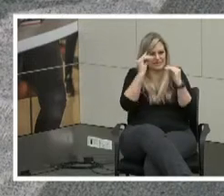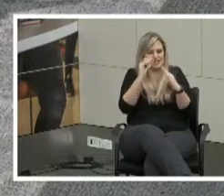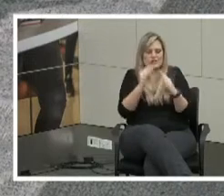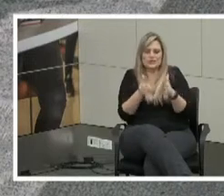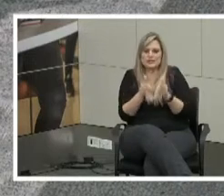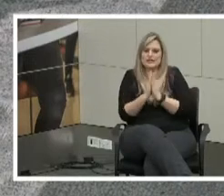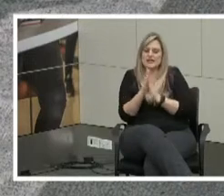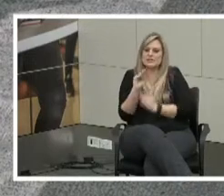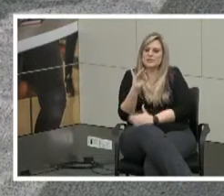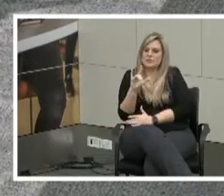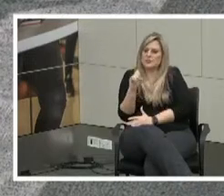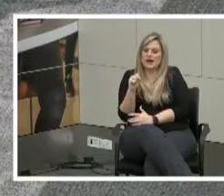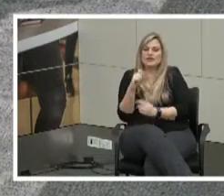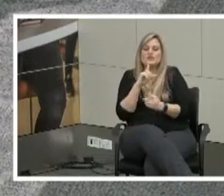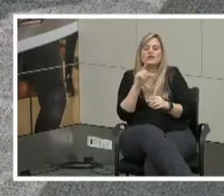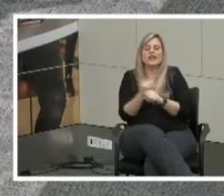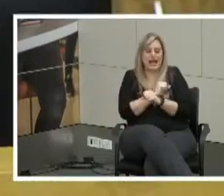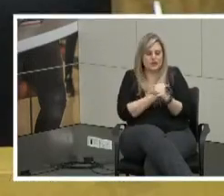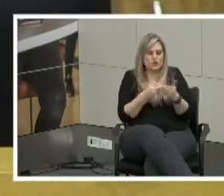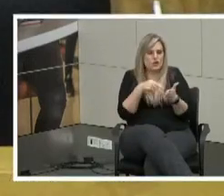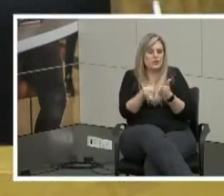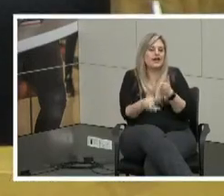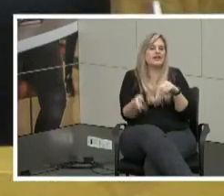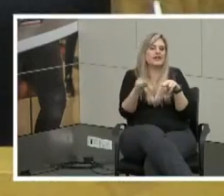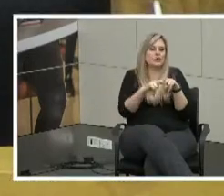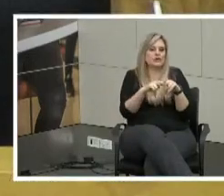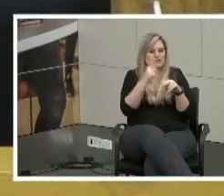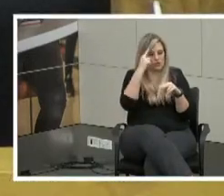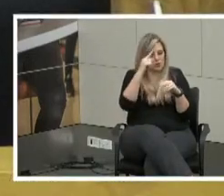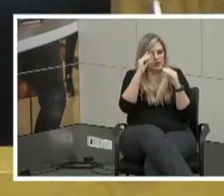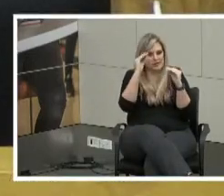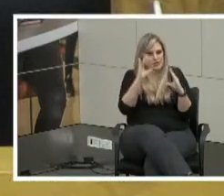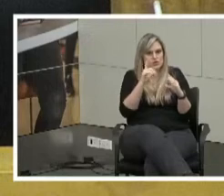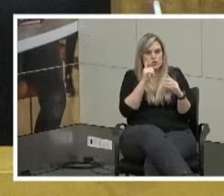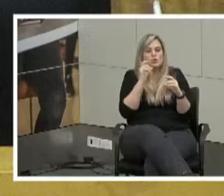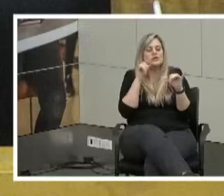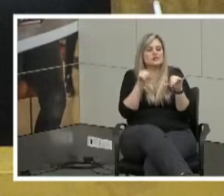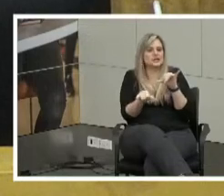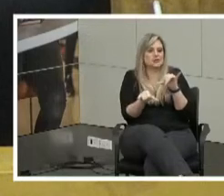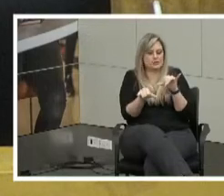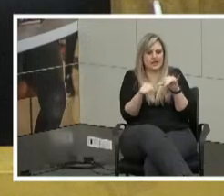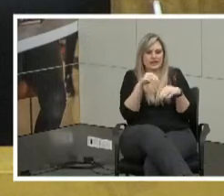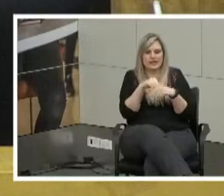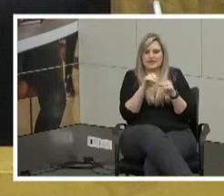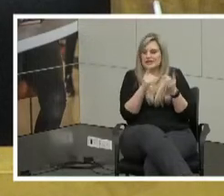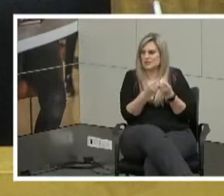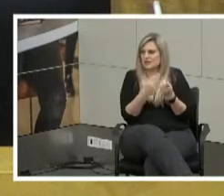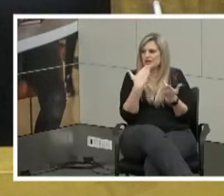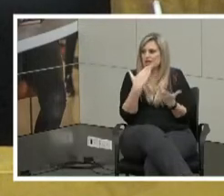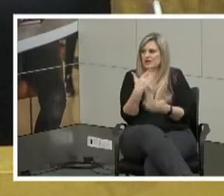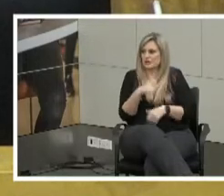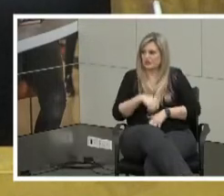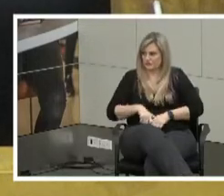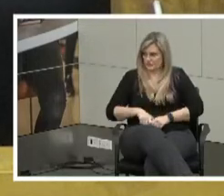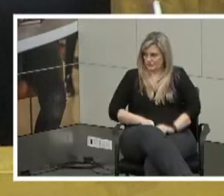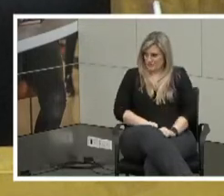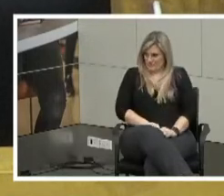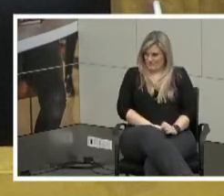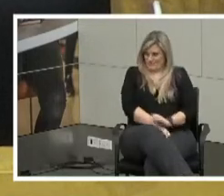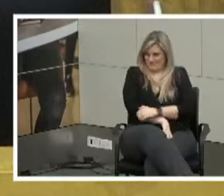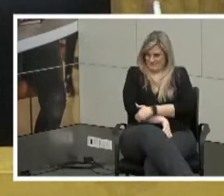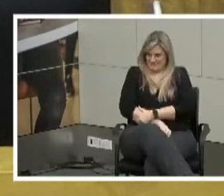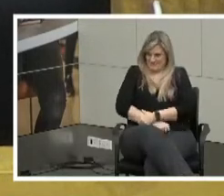accountable to real pay inrease for teachers thank you thank you